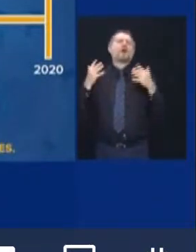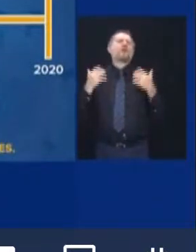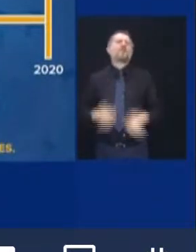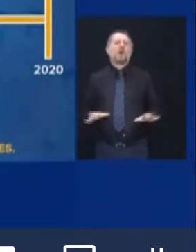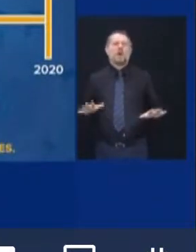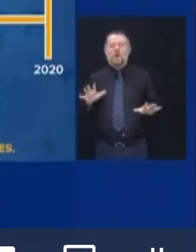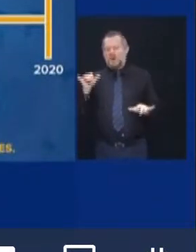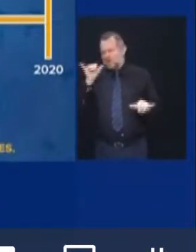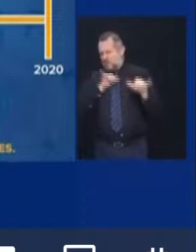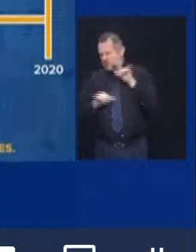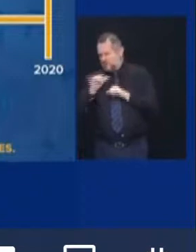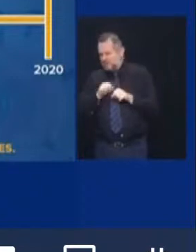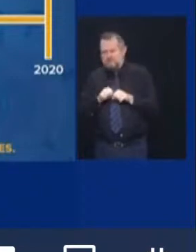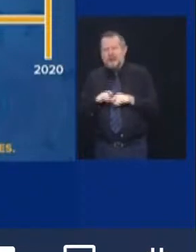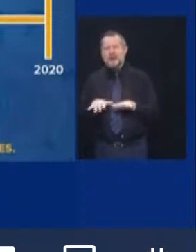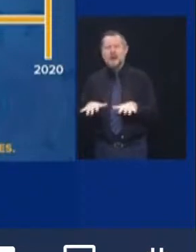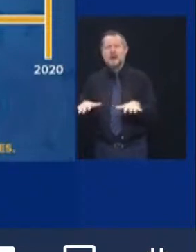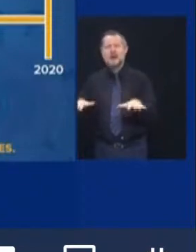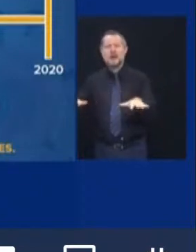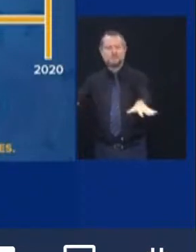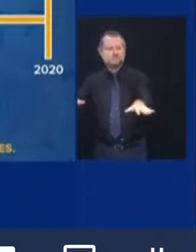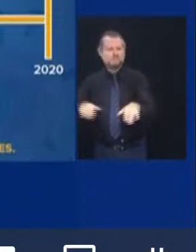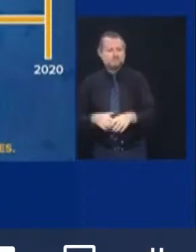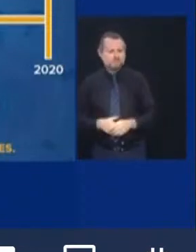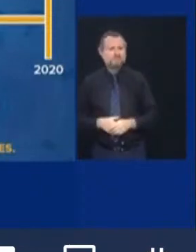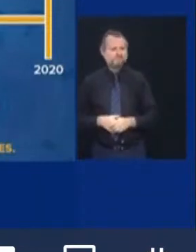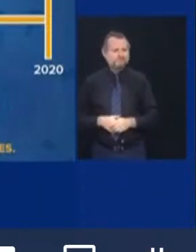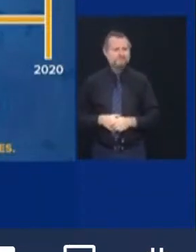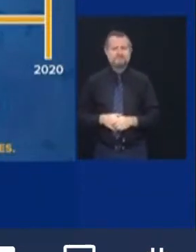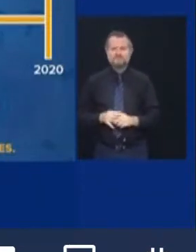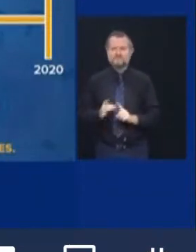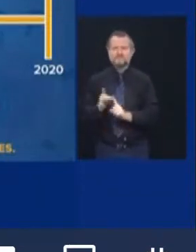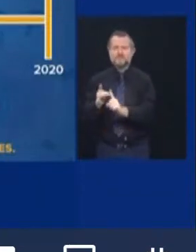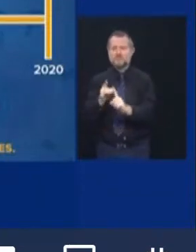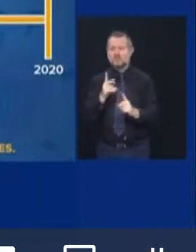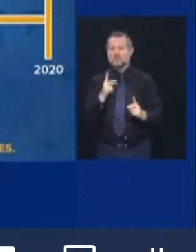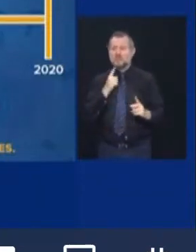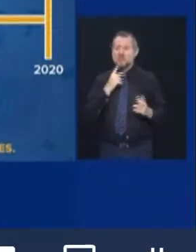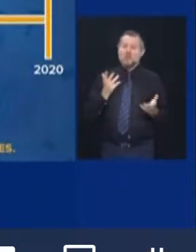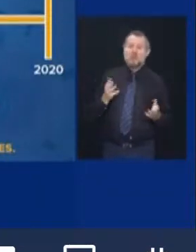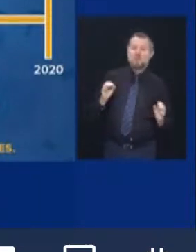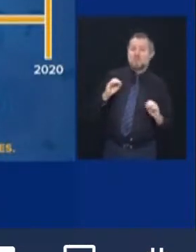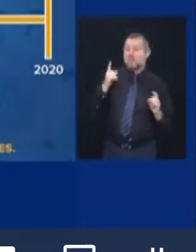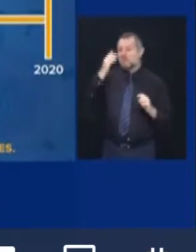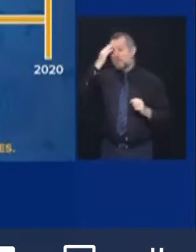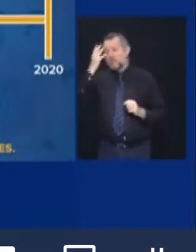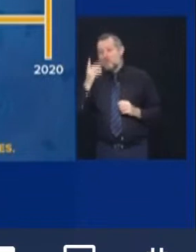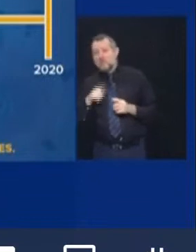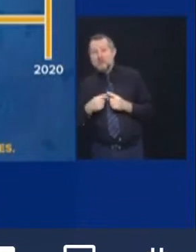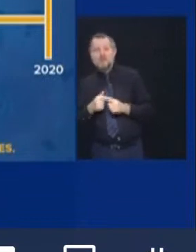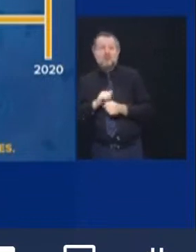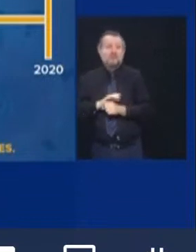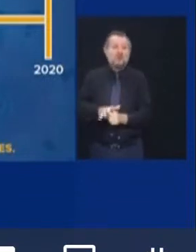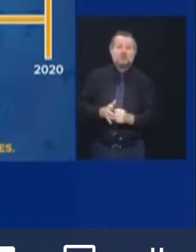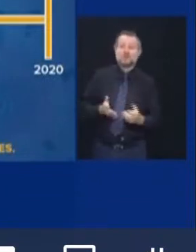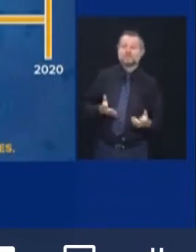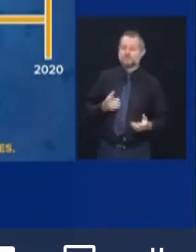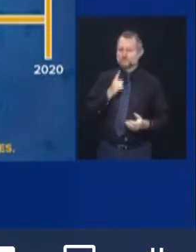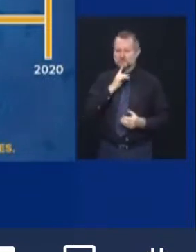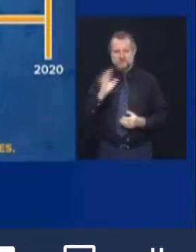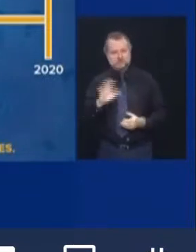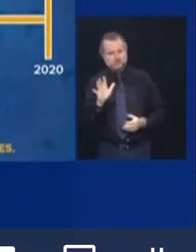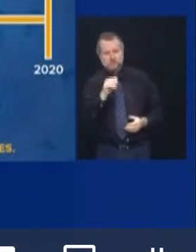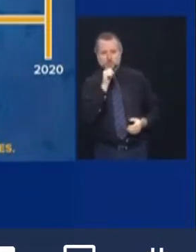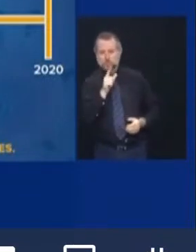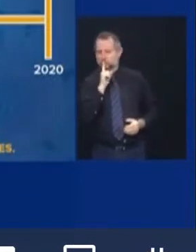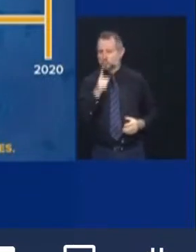months. Well, nobody knew anything about these viruses. That's not true either.